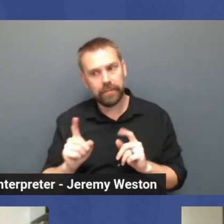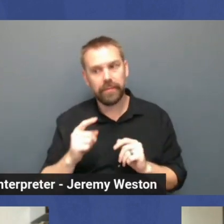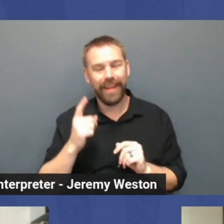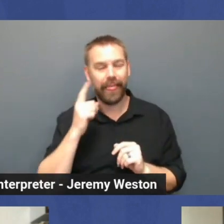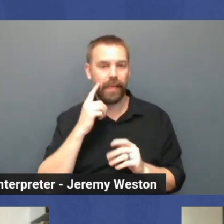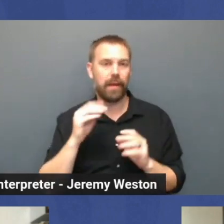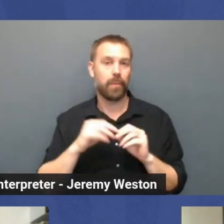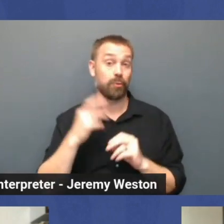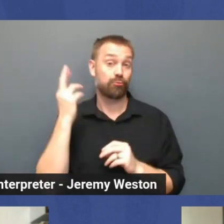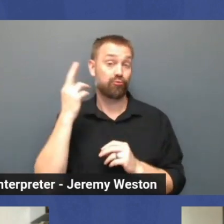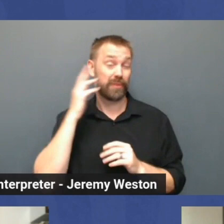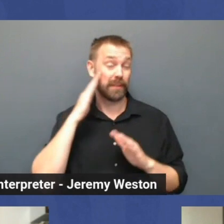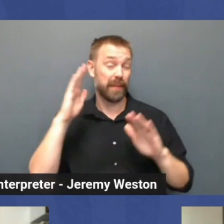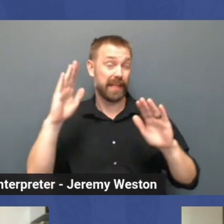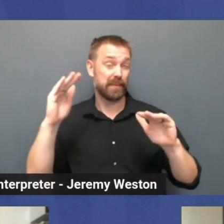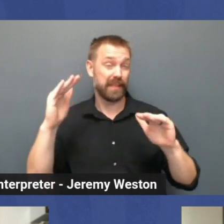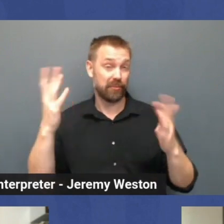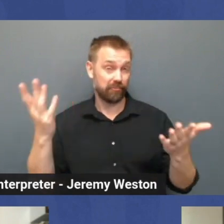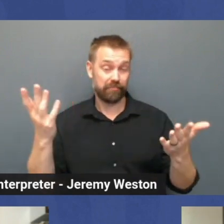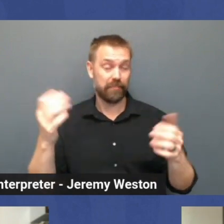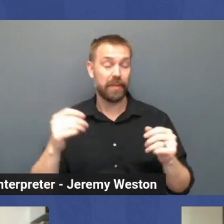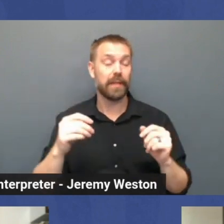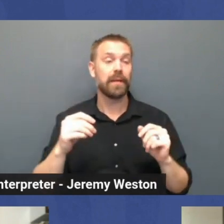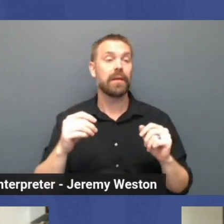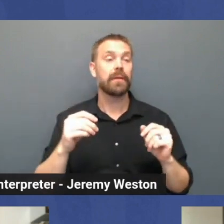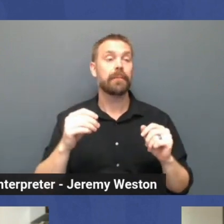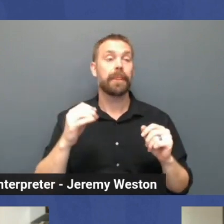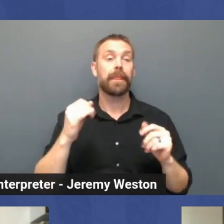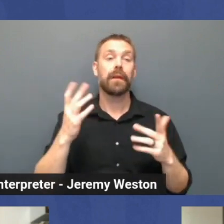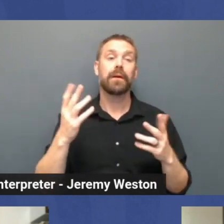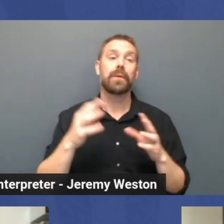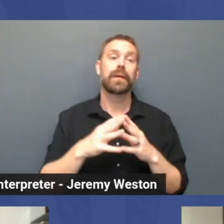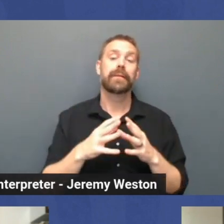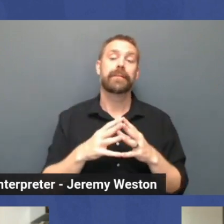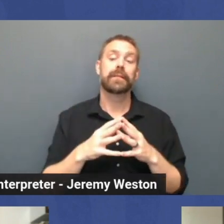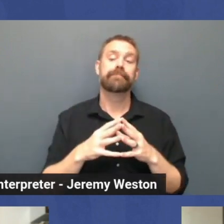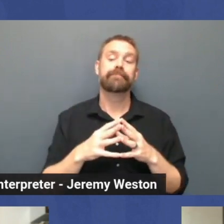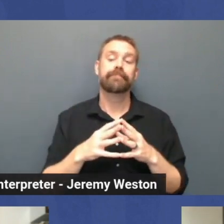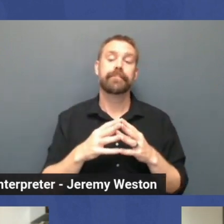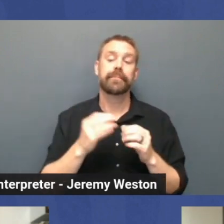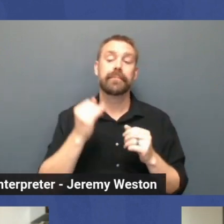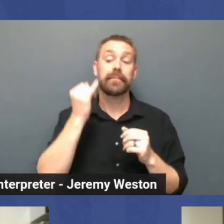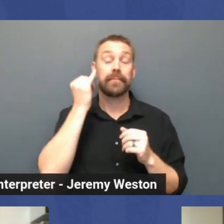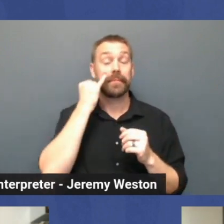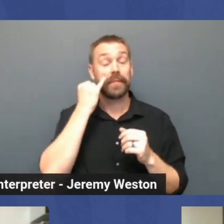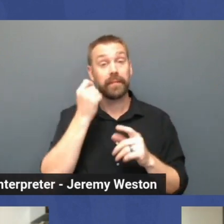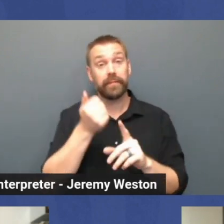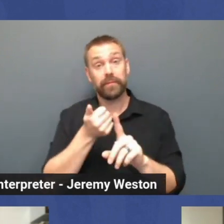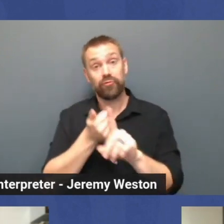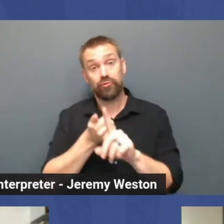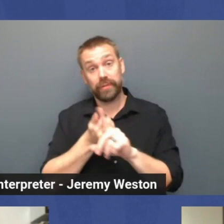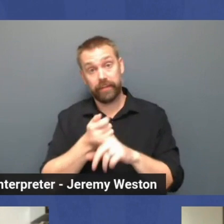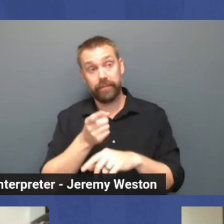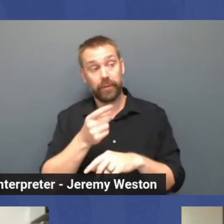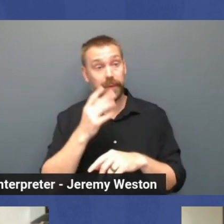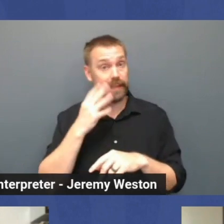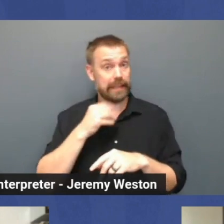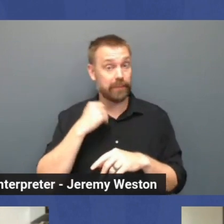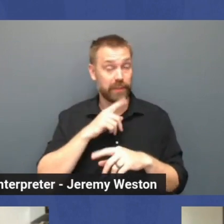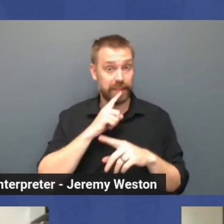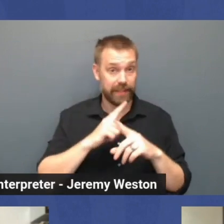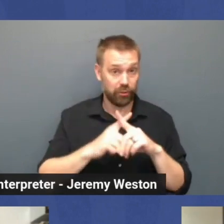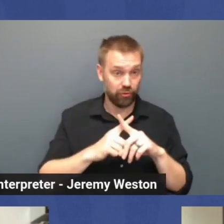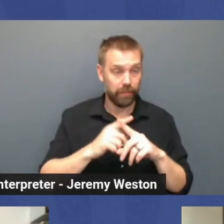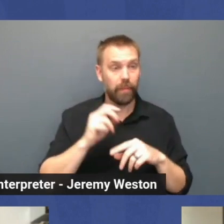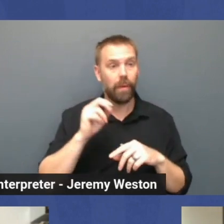expectation is just if you are in a situation where you yourself are being censored or you witness someone